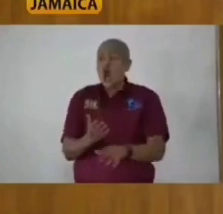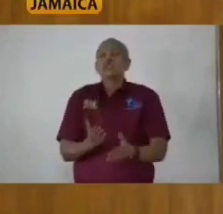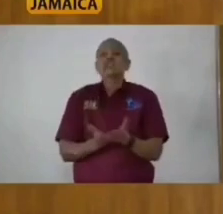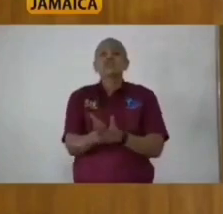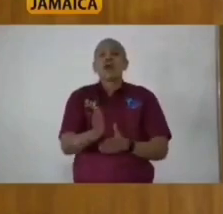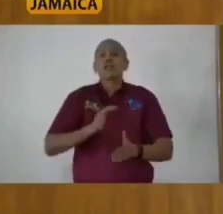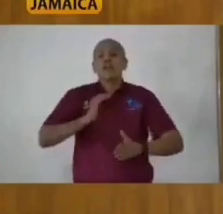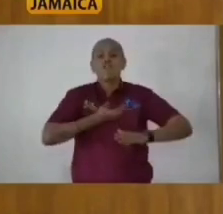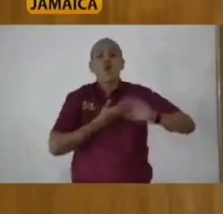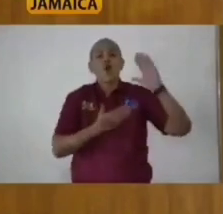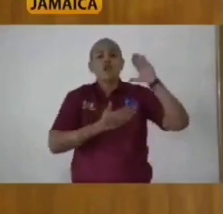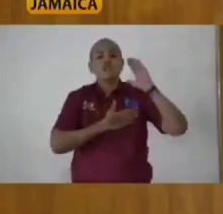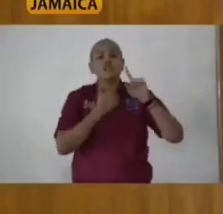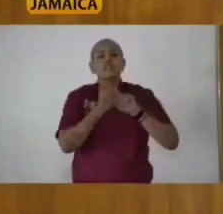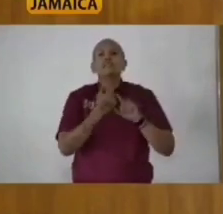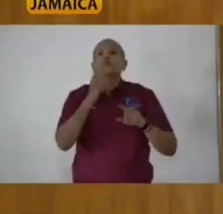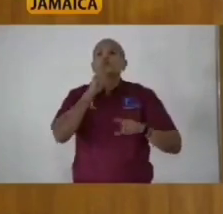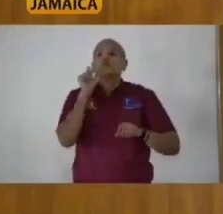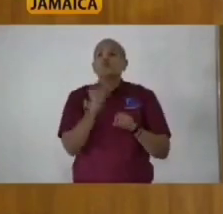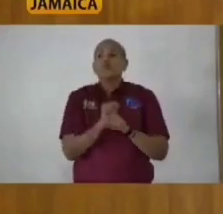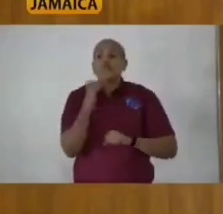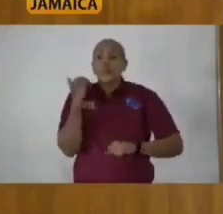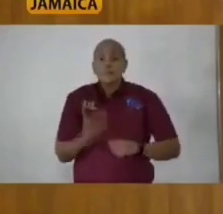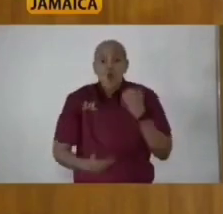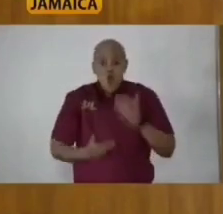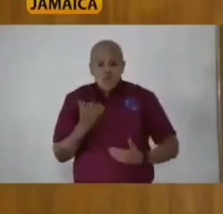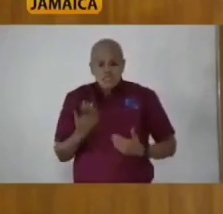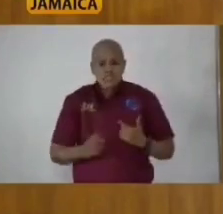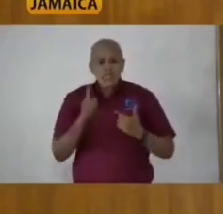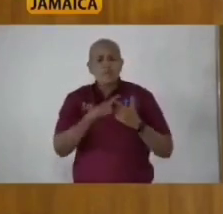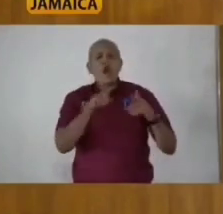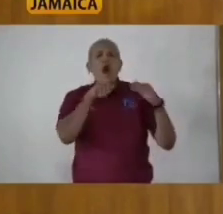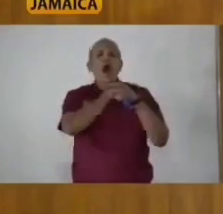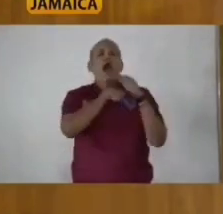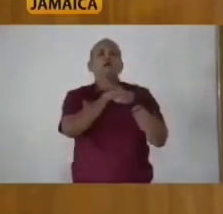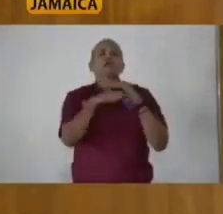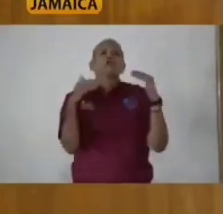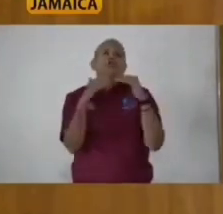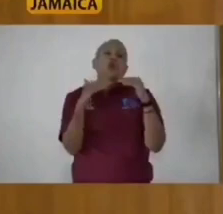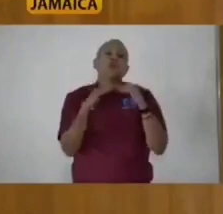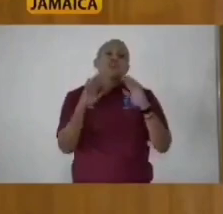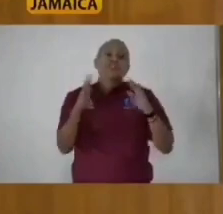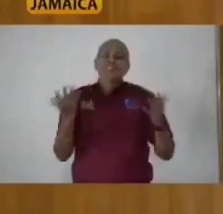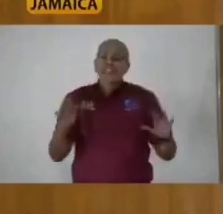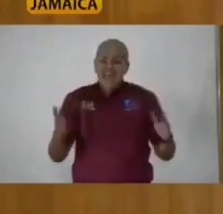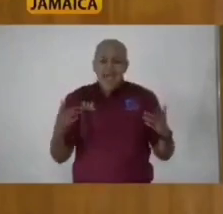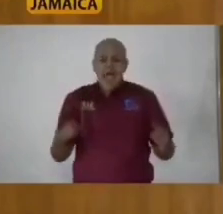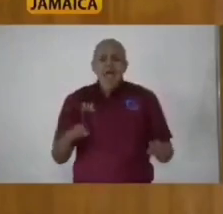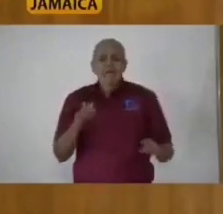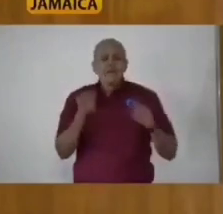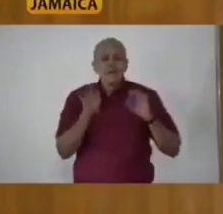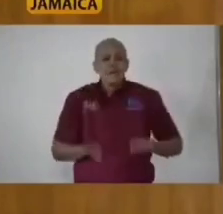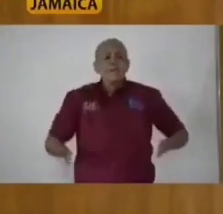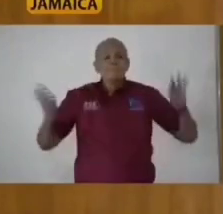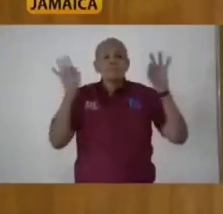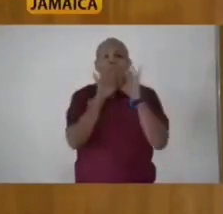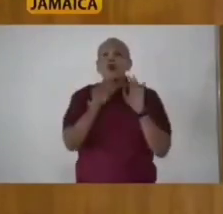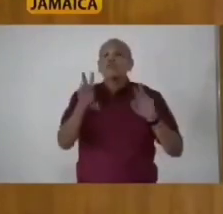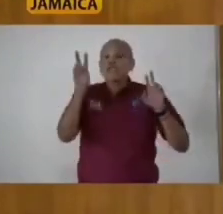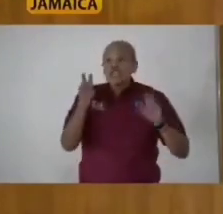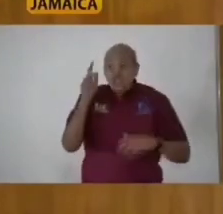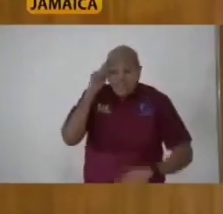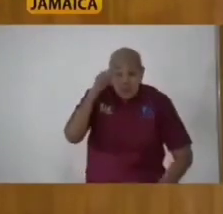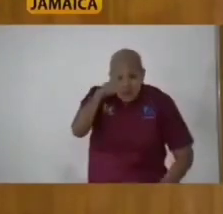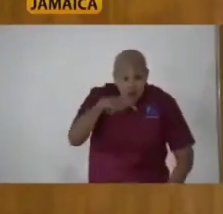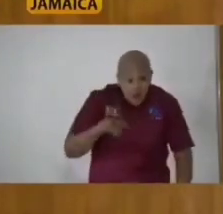our citizens to due process and access to justice. This is an important and fundamental matter for